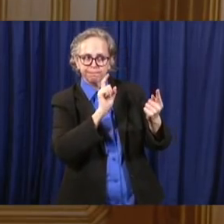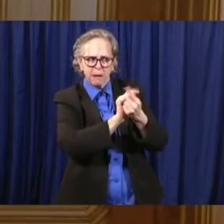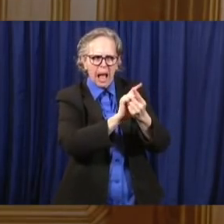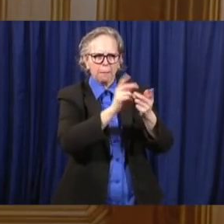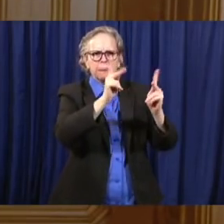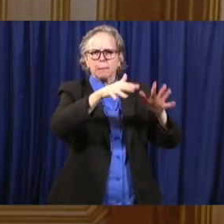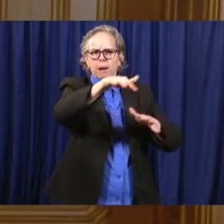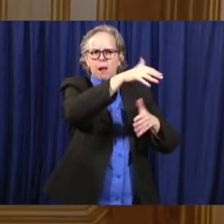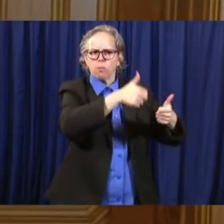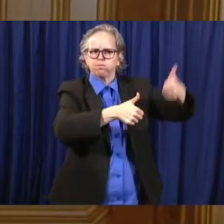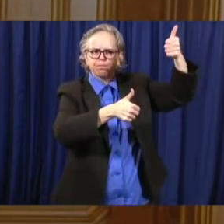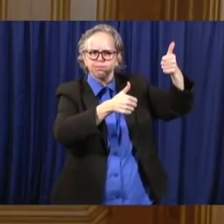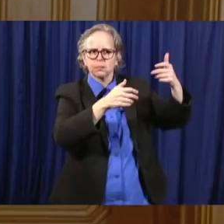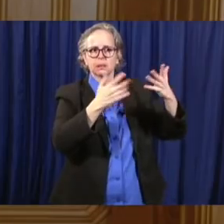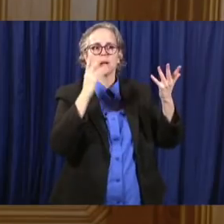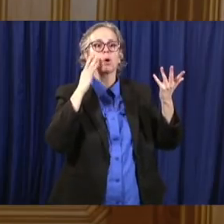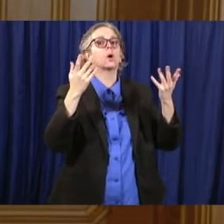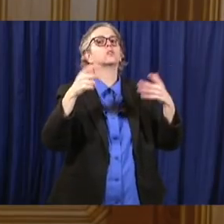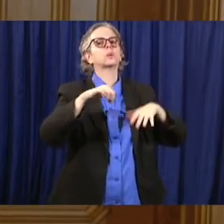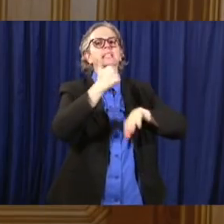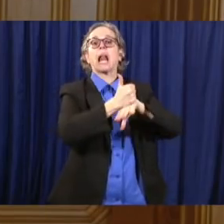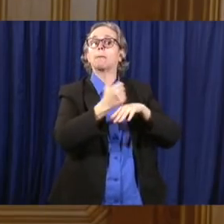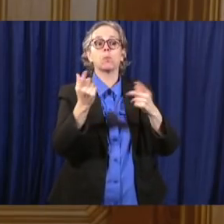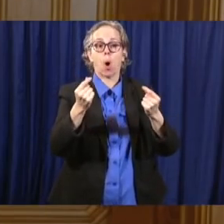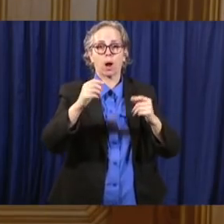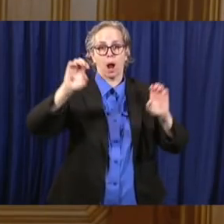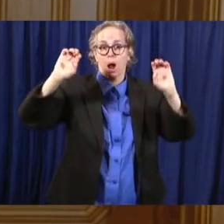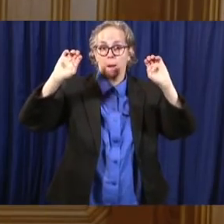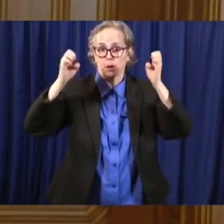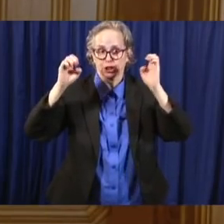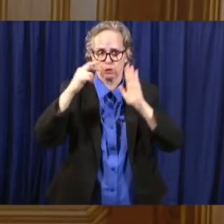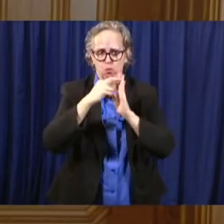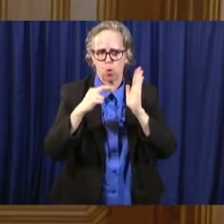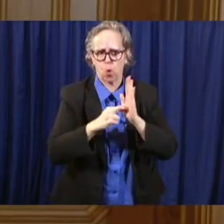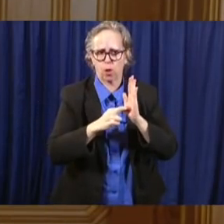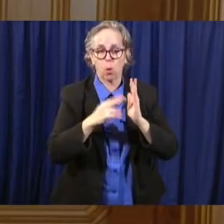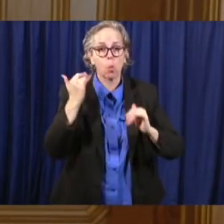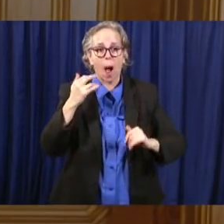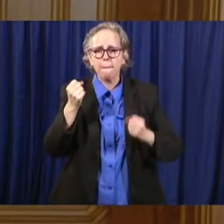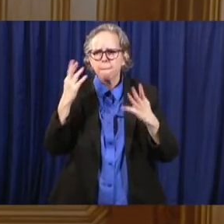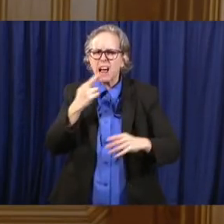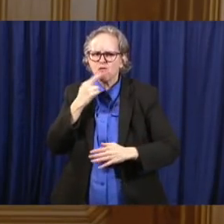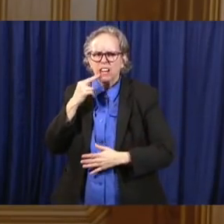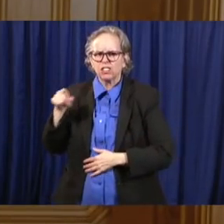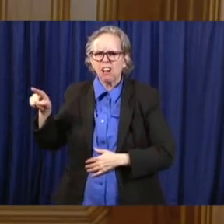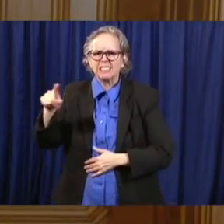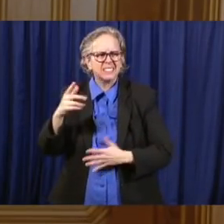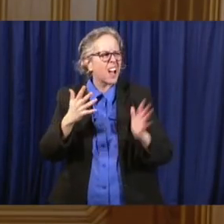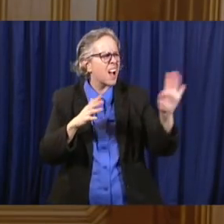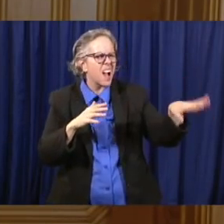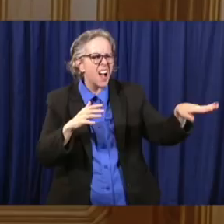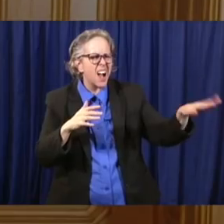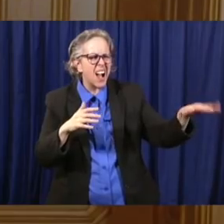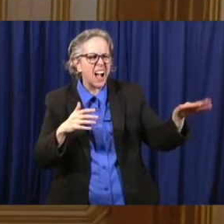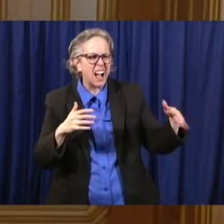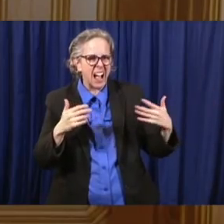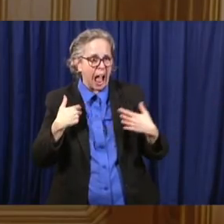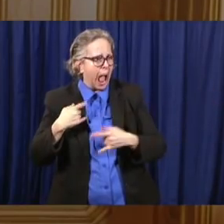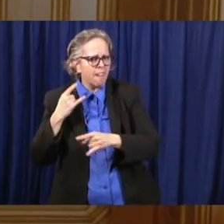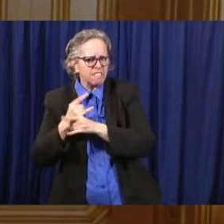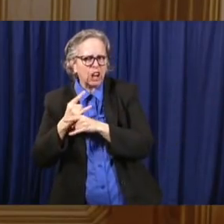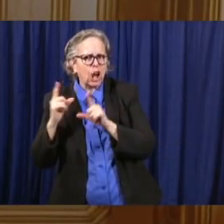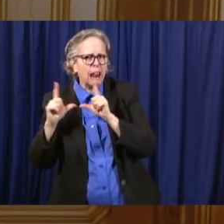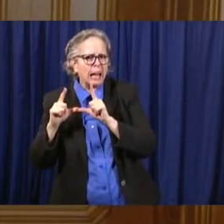response to requests from the restaurants who have a liquor license, but also